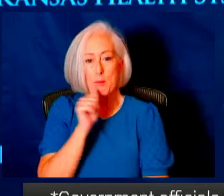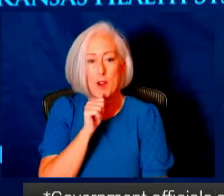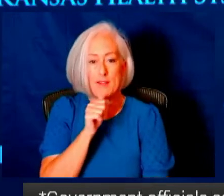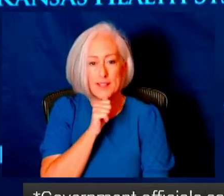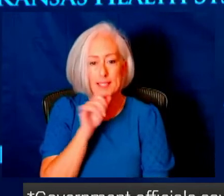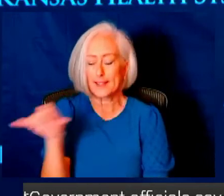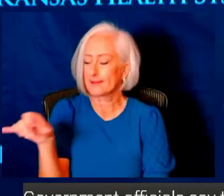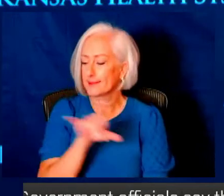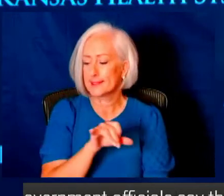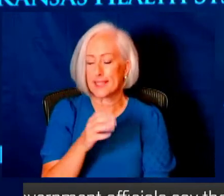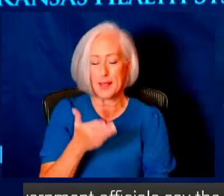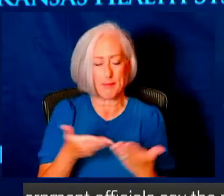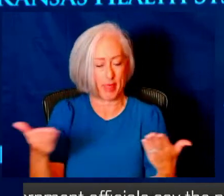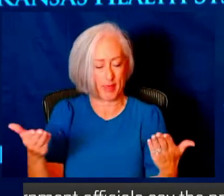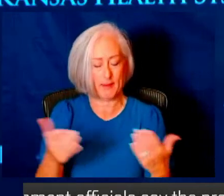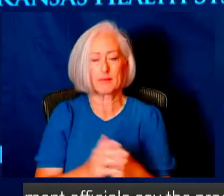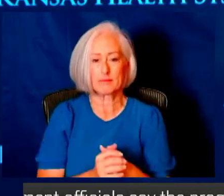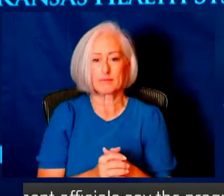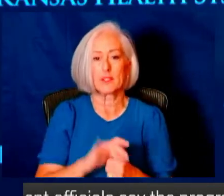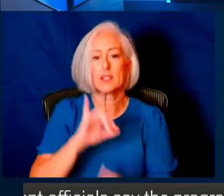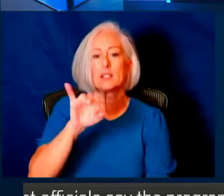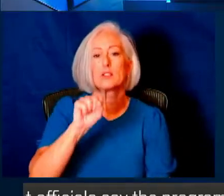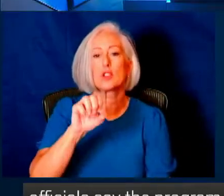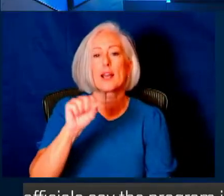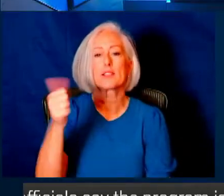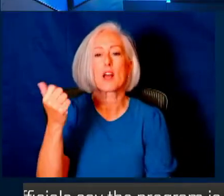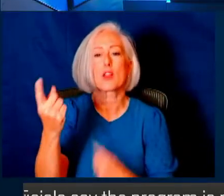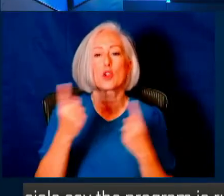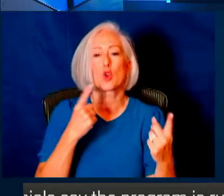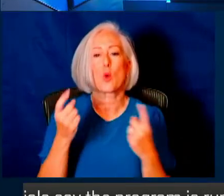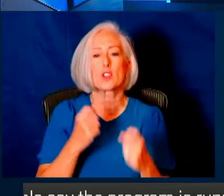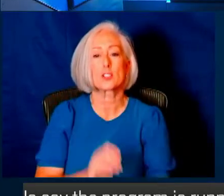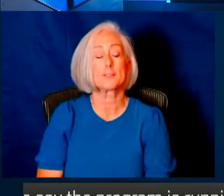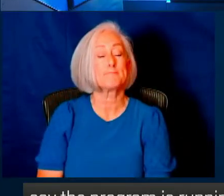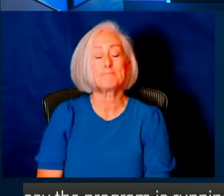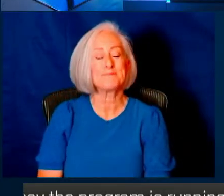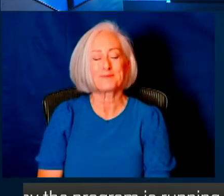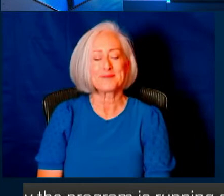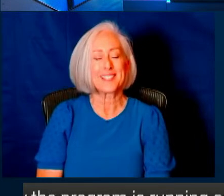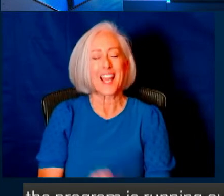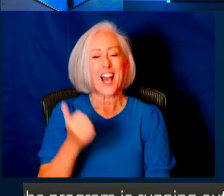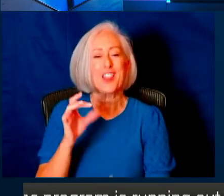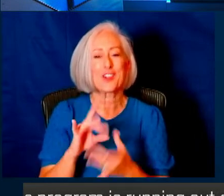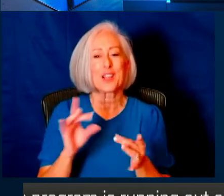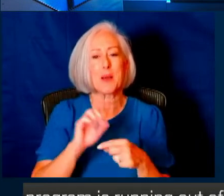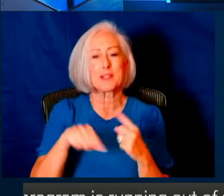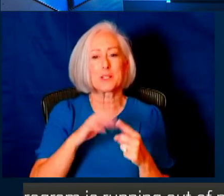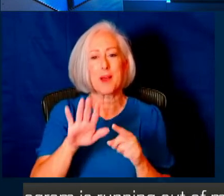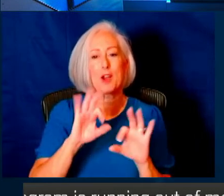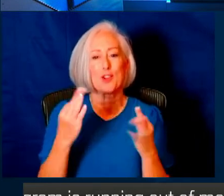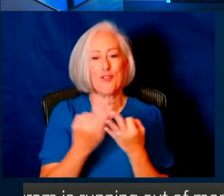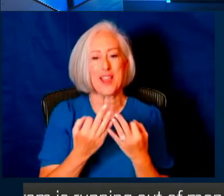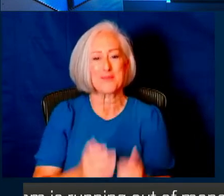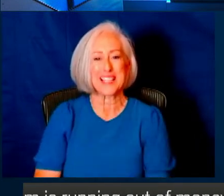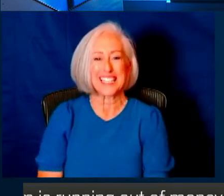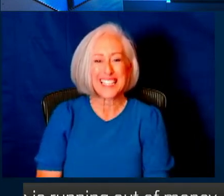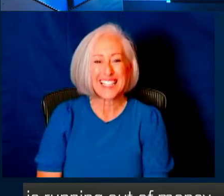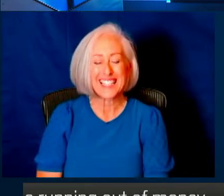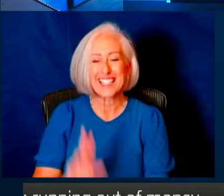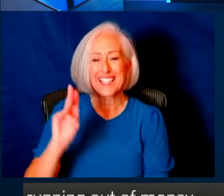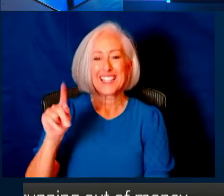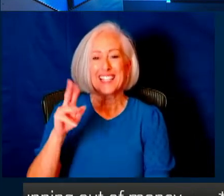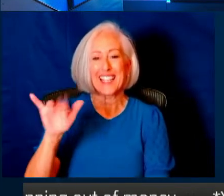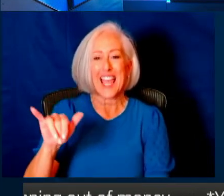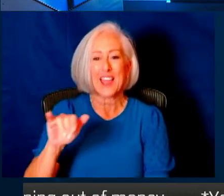part of their life. Jess, is there another question? No, just a couple of comments about the family here this morning. Kathy and